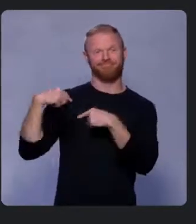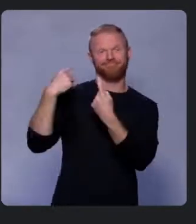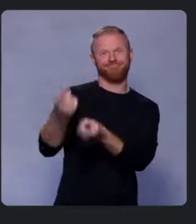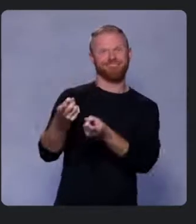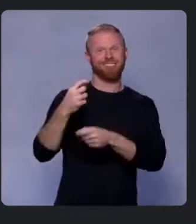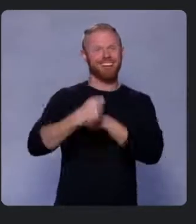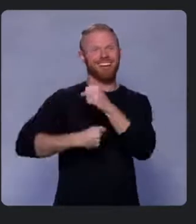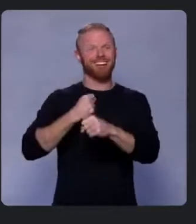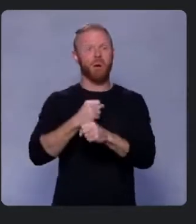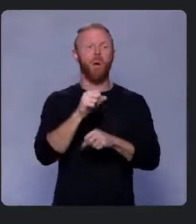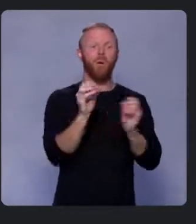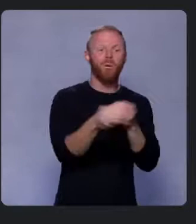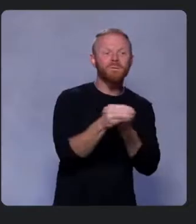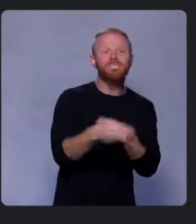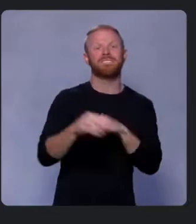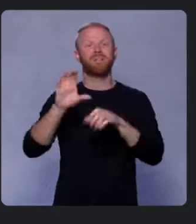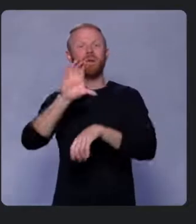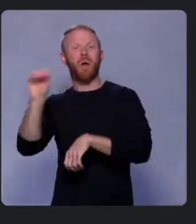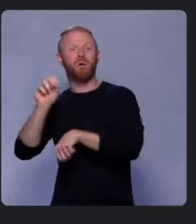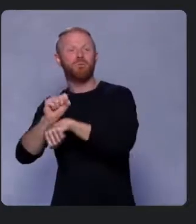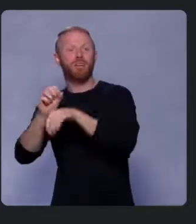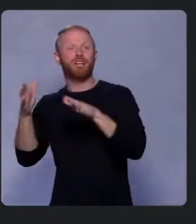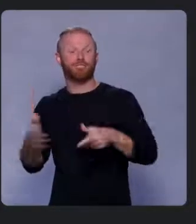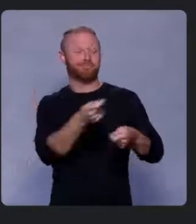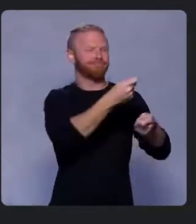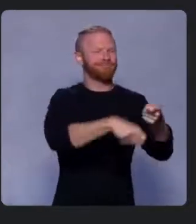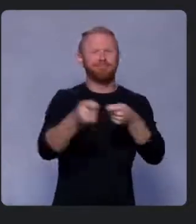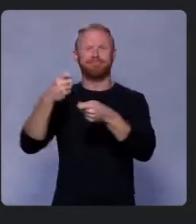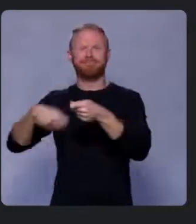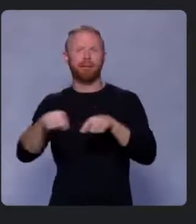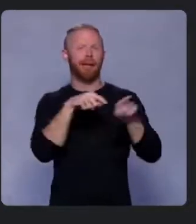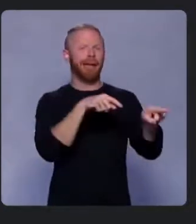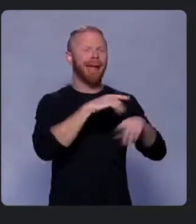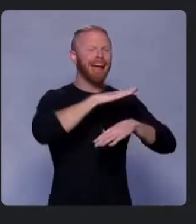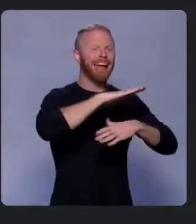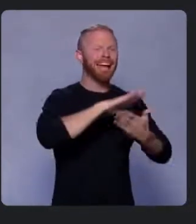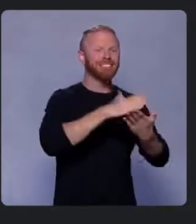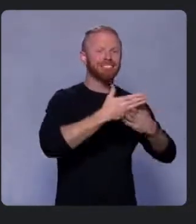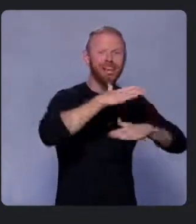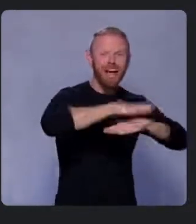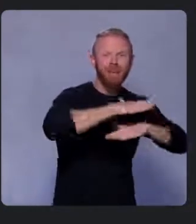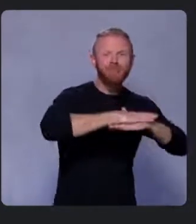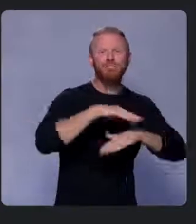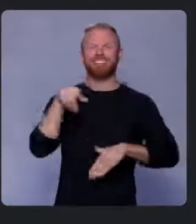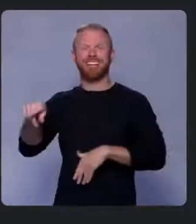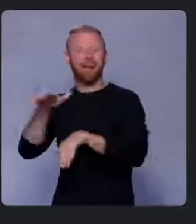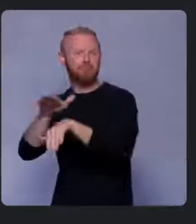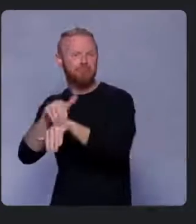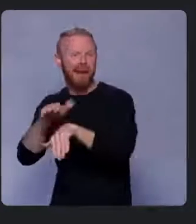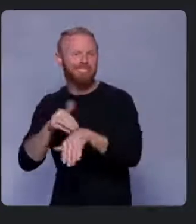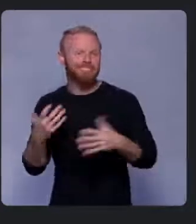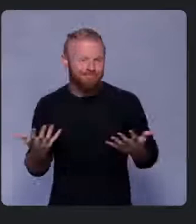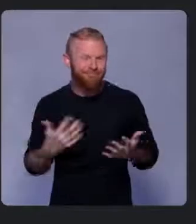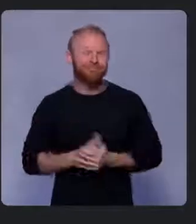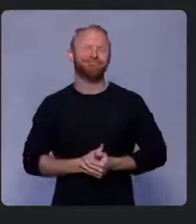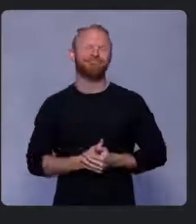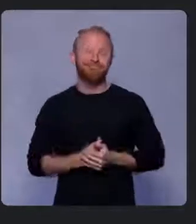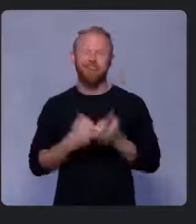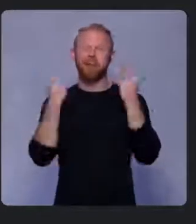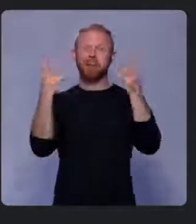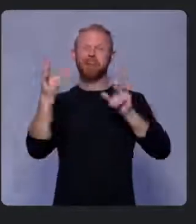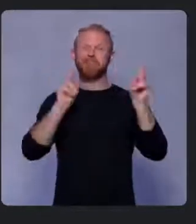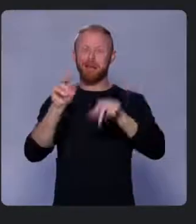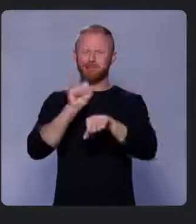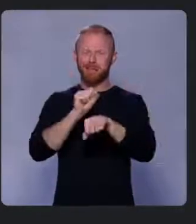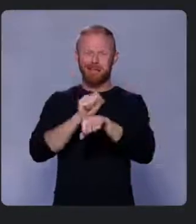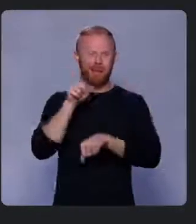year, offices and coworkers have been replaced by kitchen countertops and pets. With so many people now